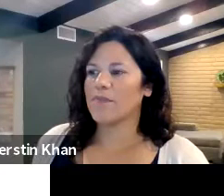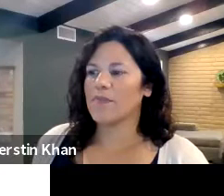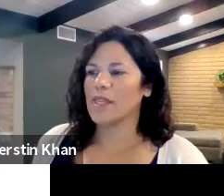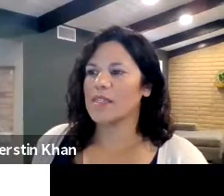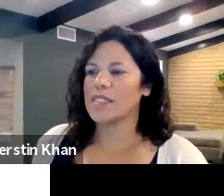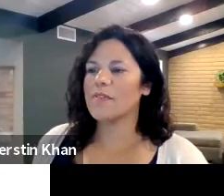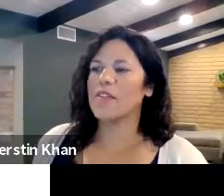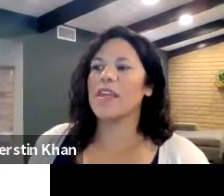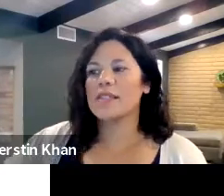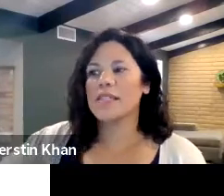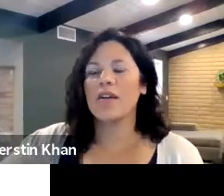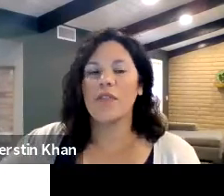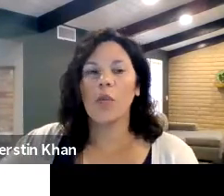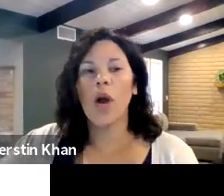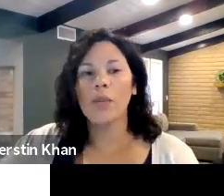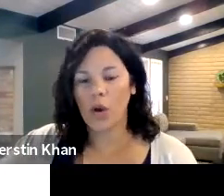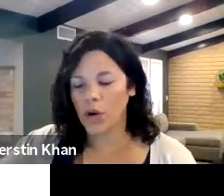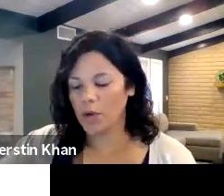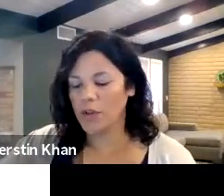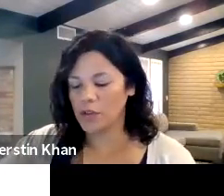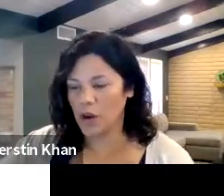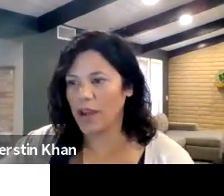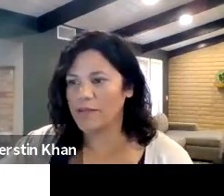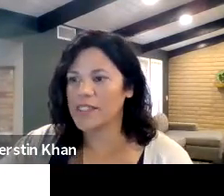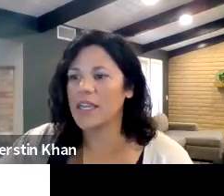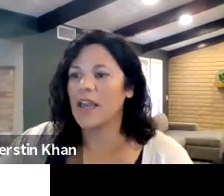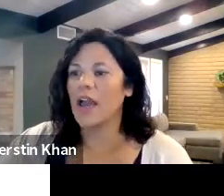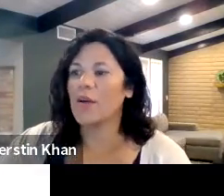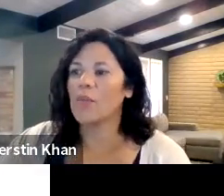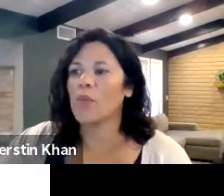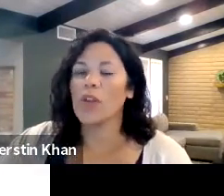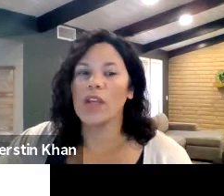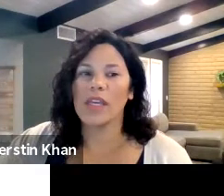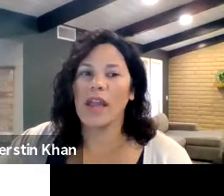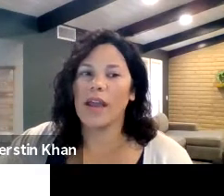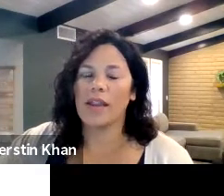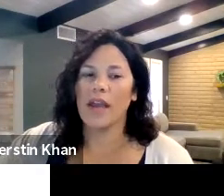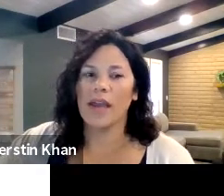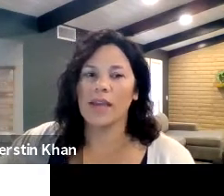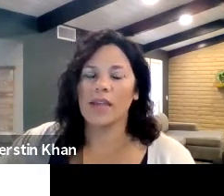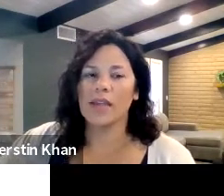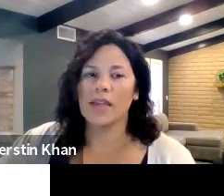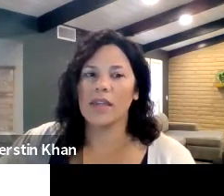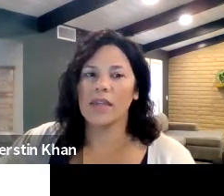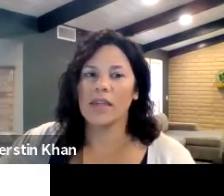the things of what program review drives, we're looking at